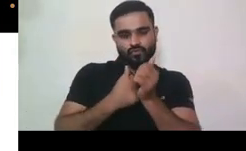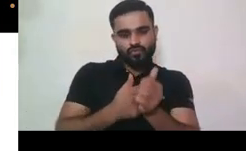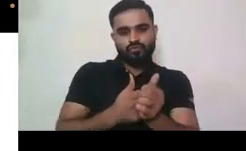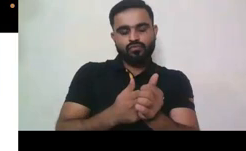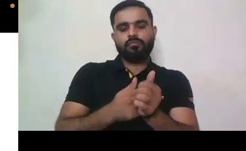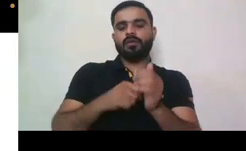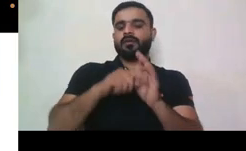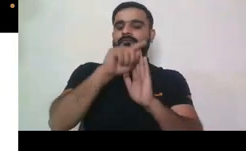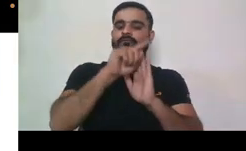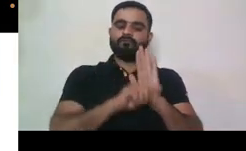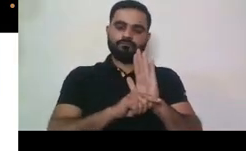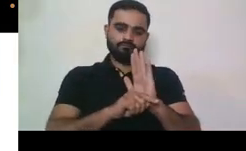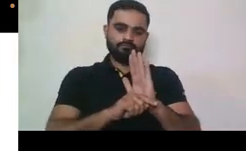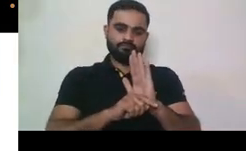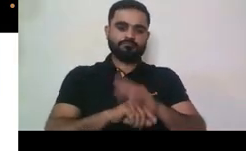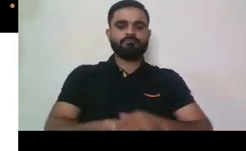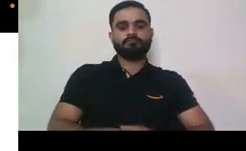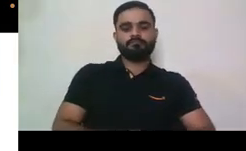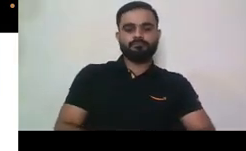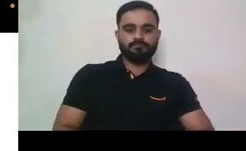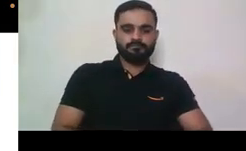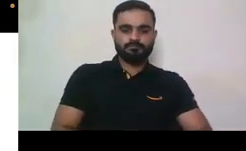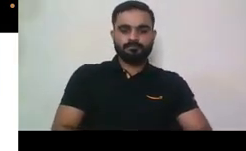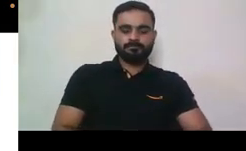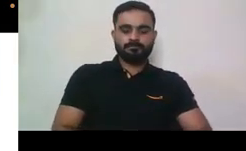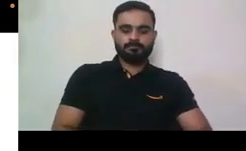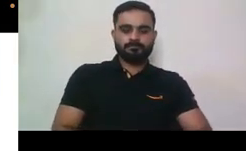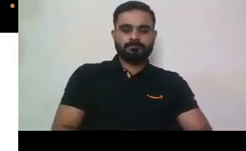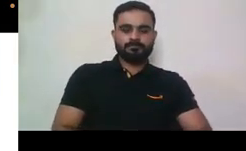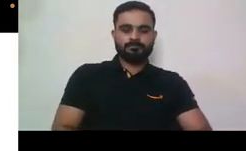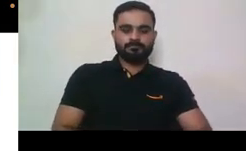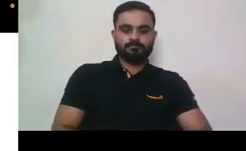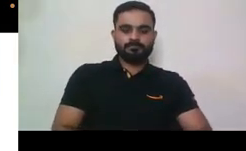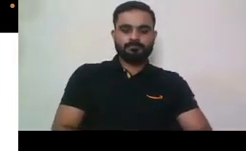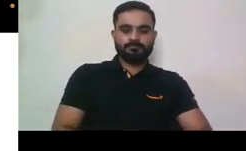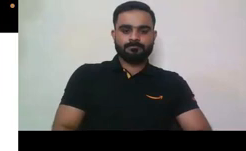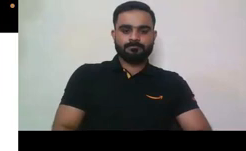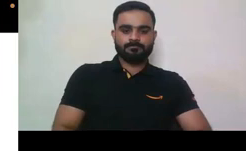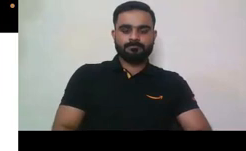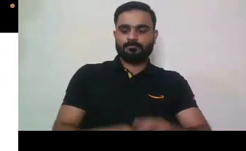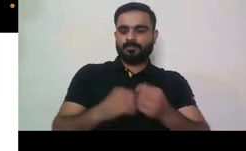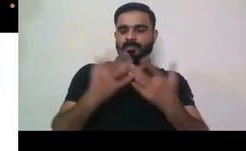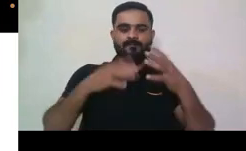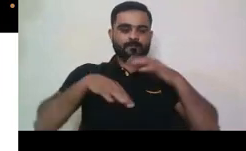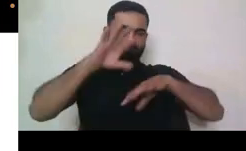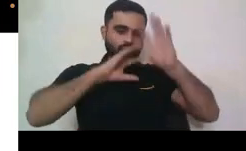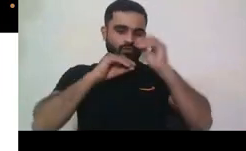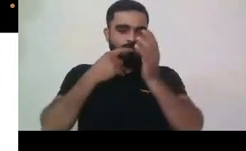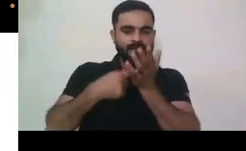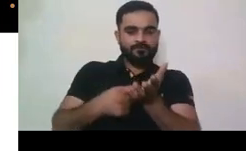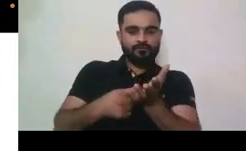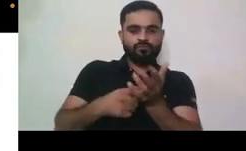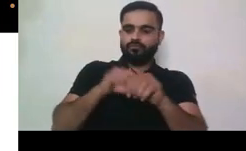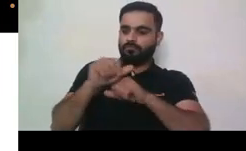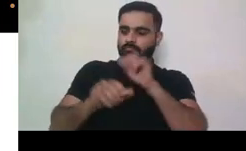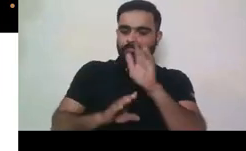ethics. Yes. Very nice. Lots of listening, respect,